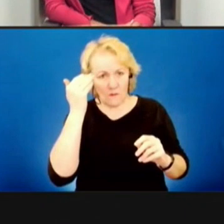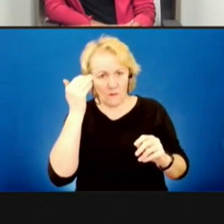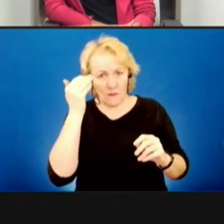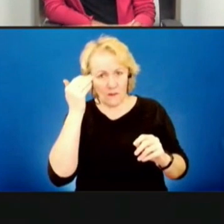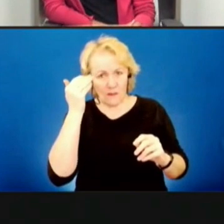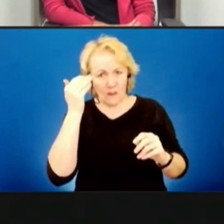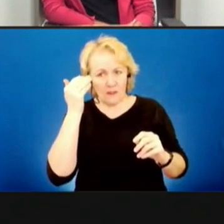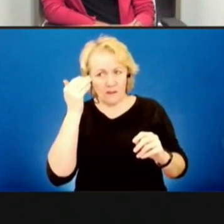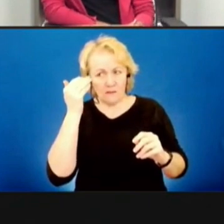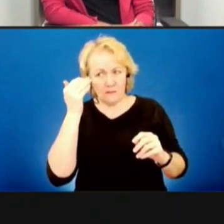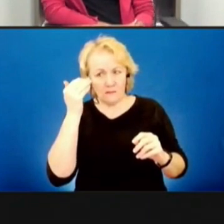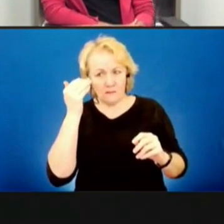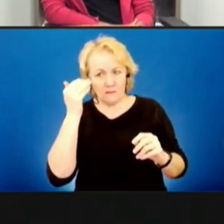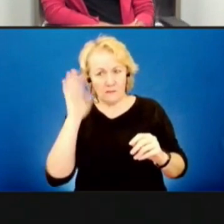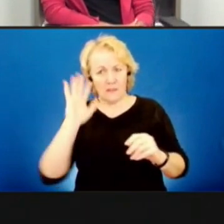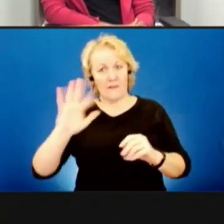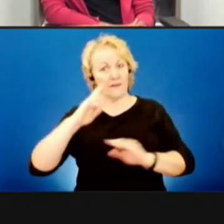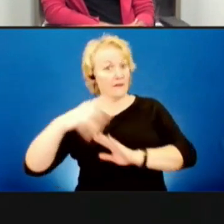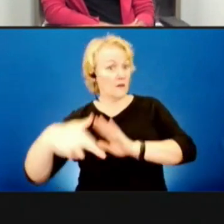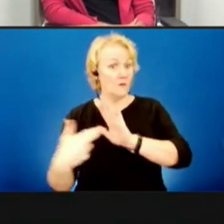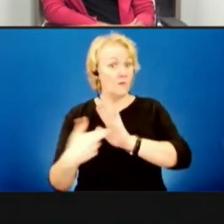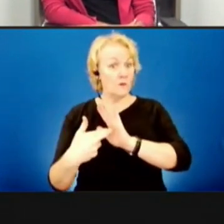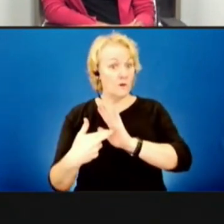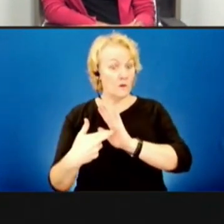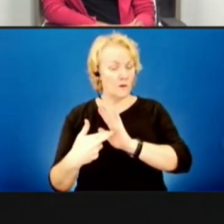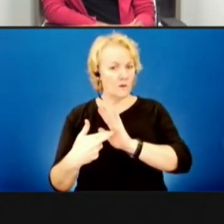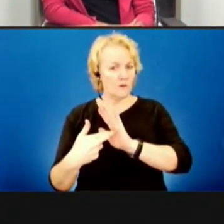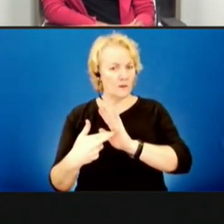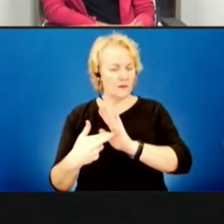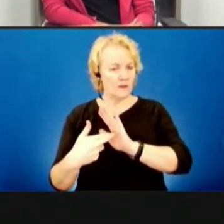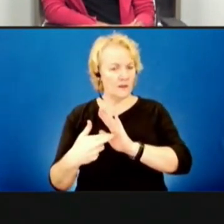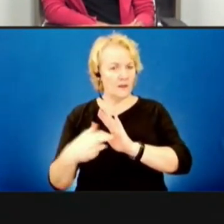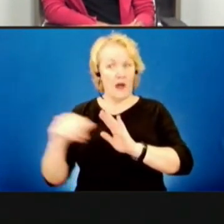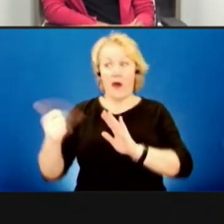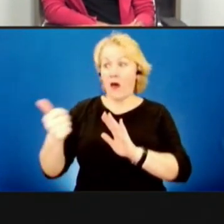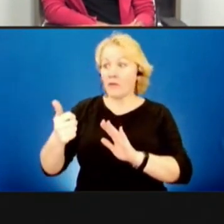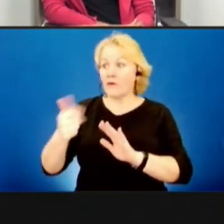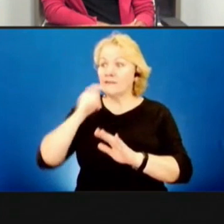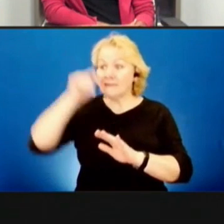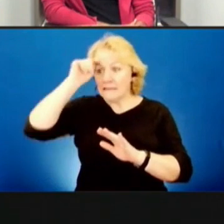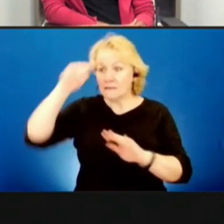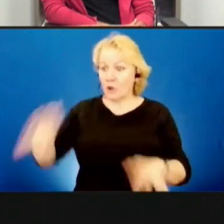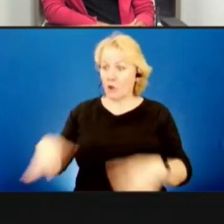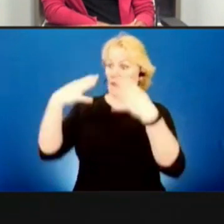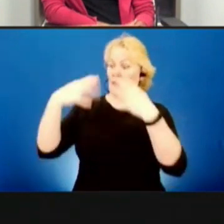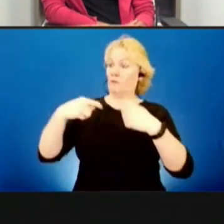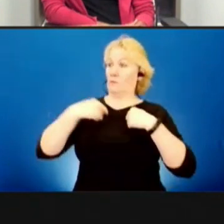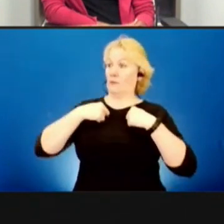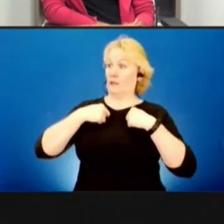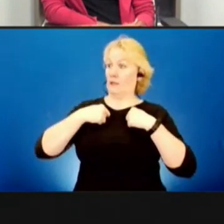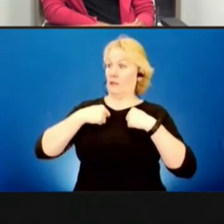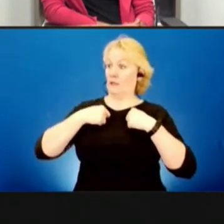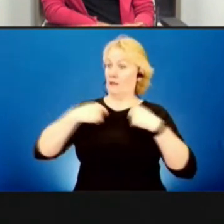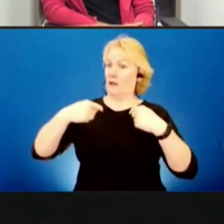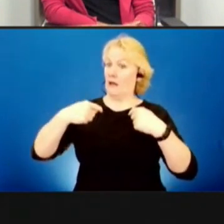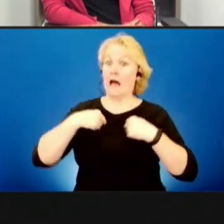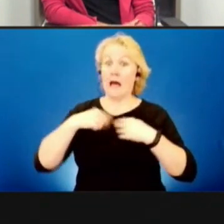their part is, those adolescents, teenagers that are leaders in their groups in their